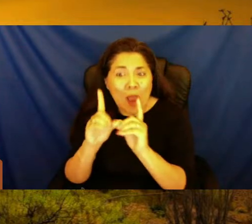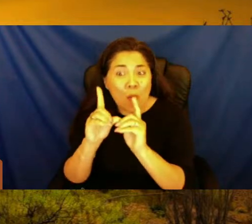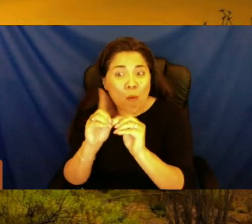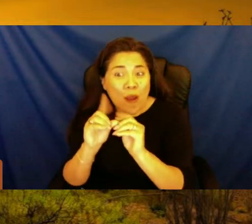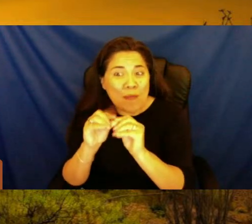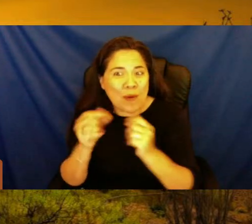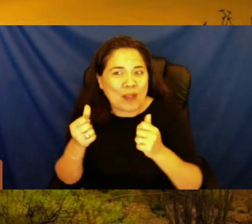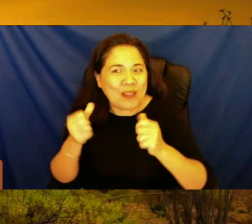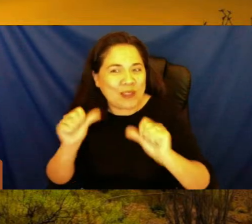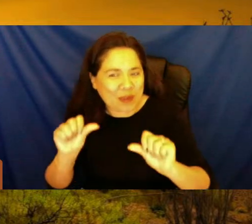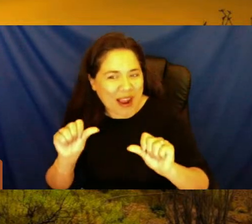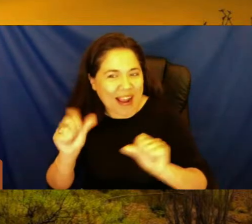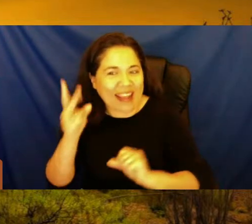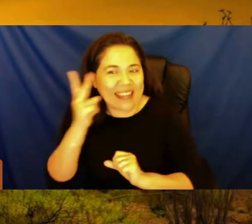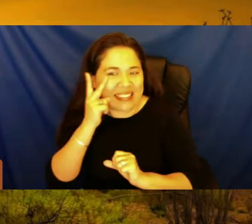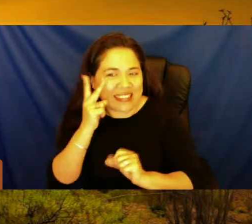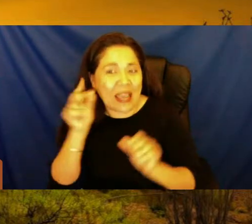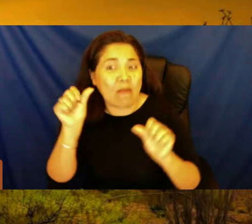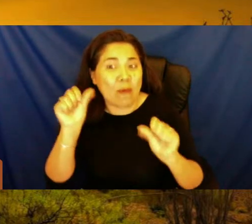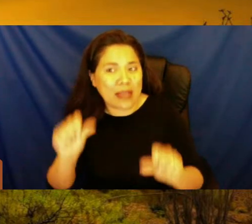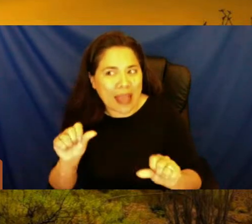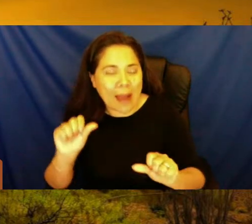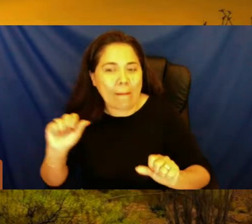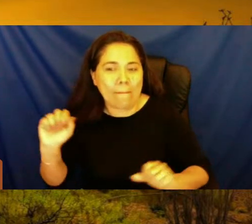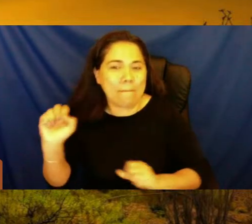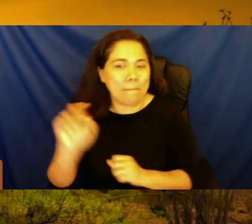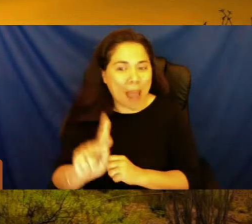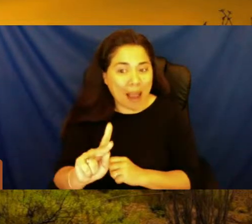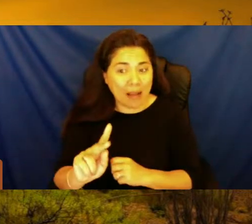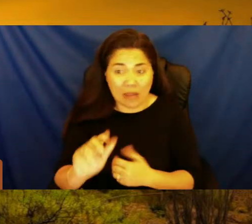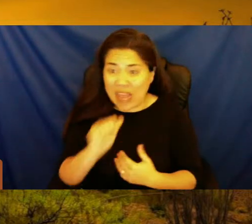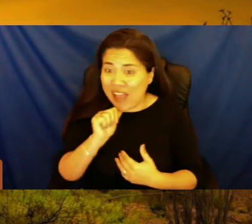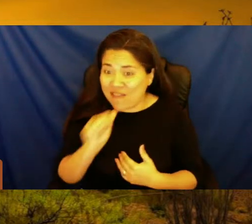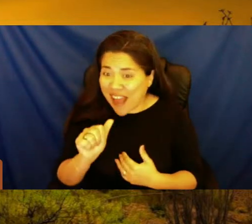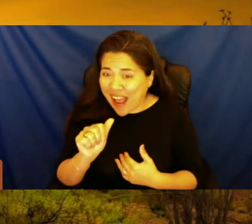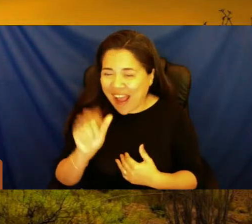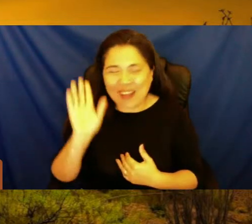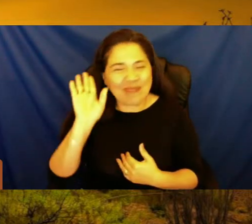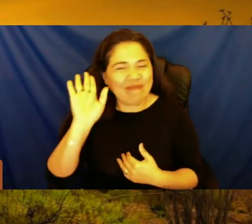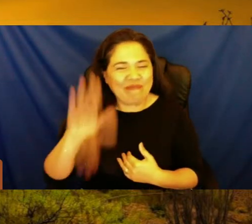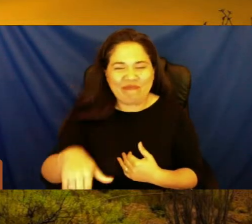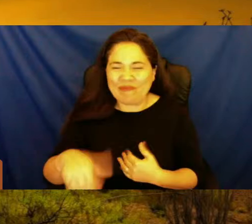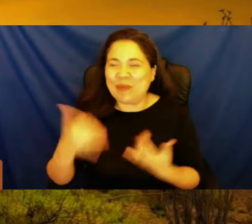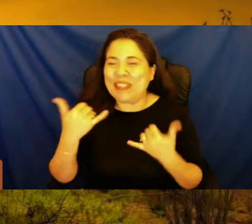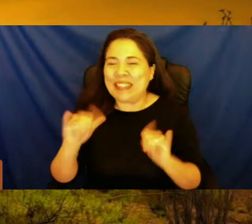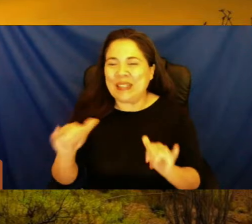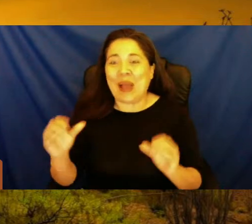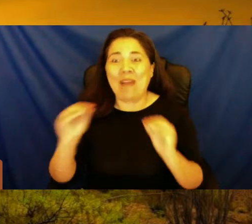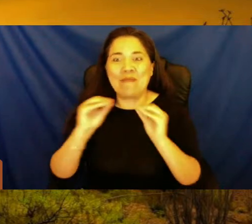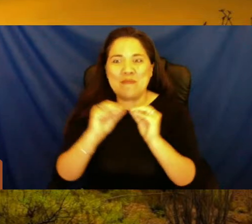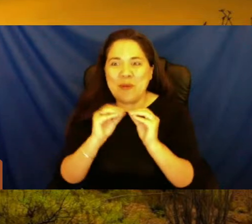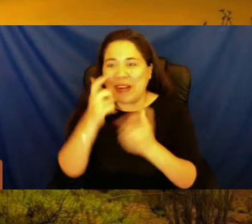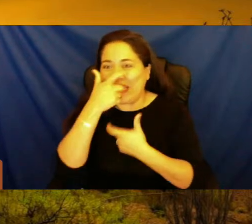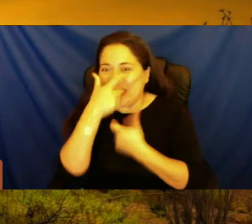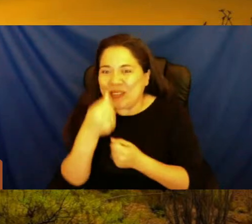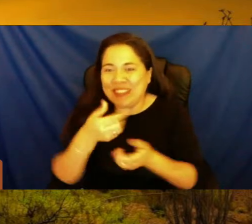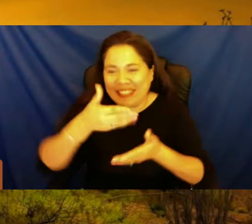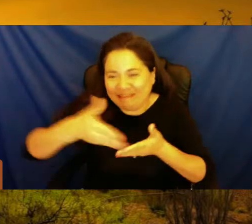thing and see if we can recover it. But if not, don't worry, we've got a great lineup for you.